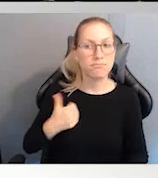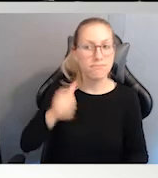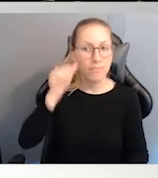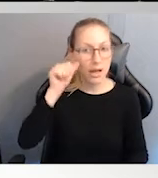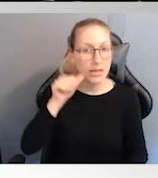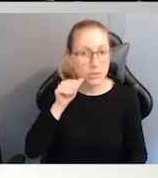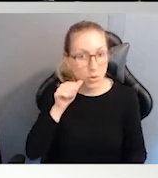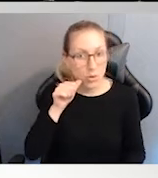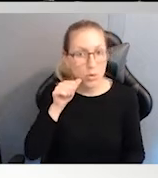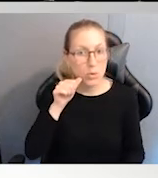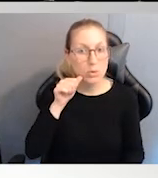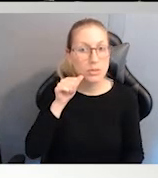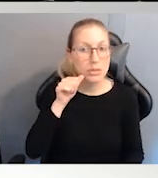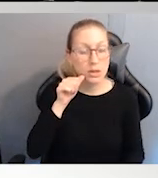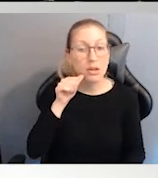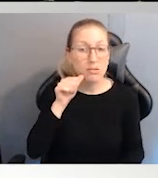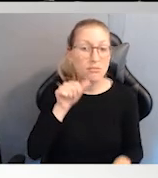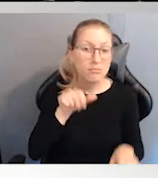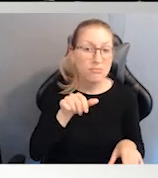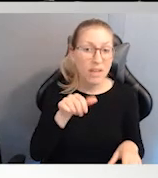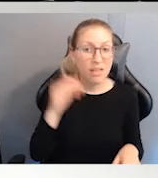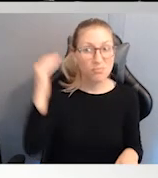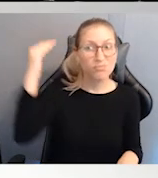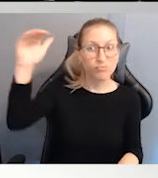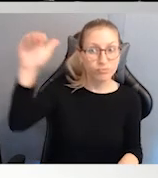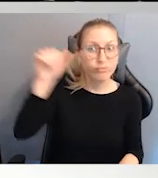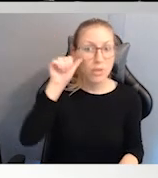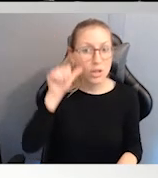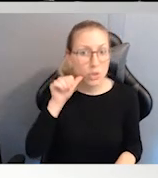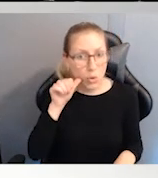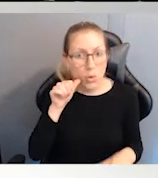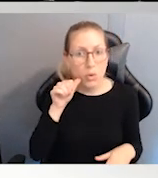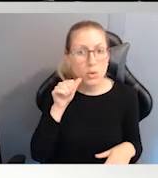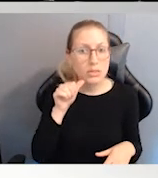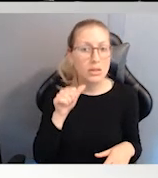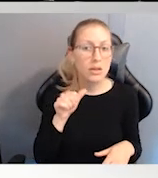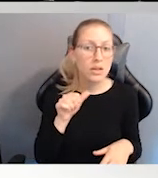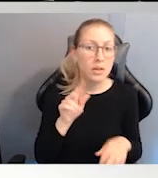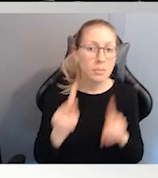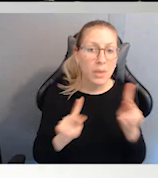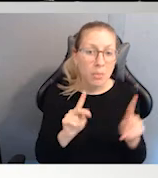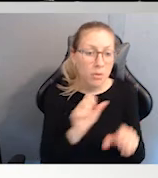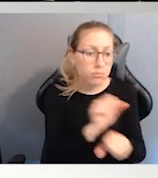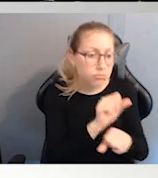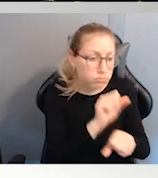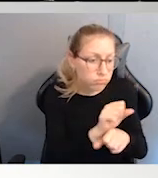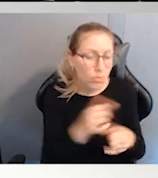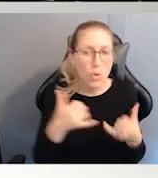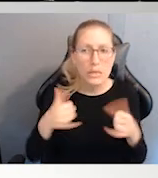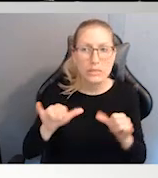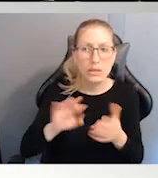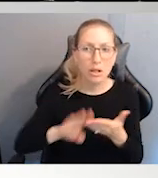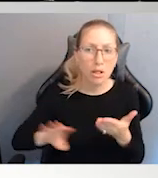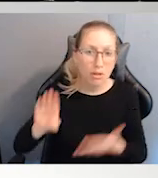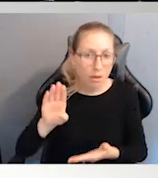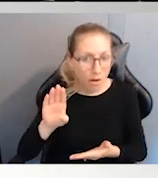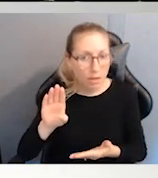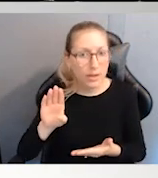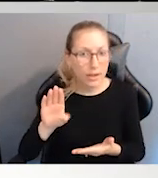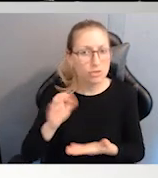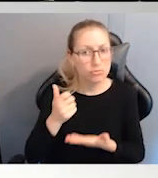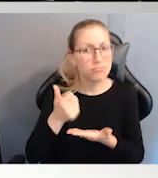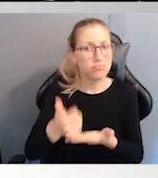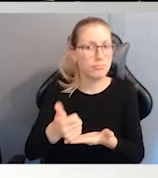and adults who are in the workforce or still in college to, you know, just be themselves with their